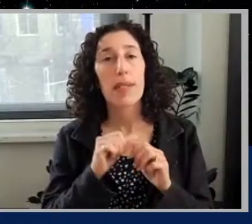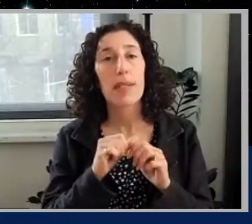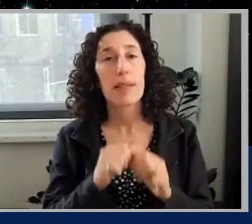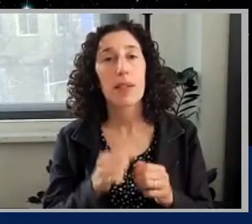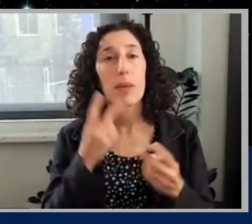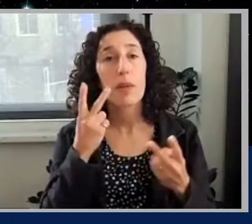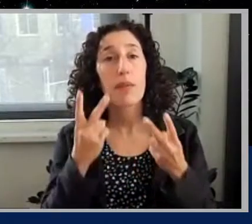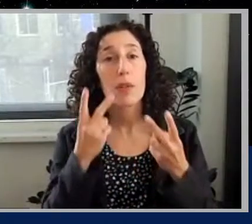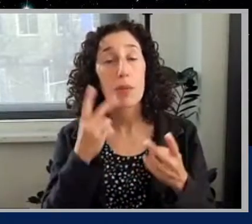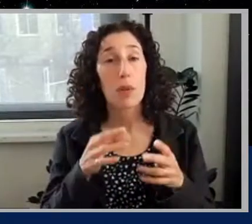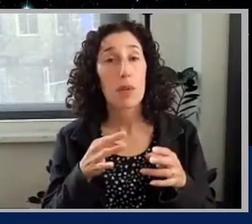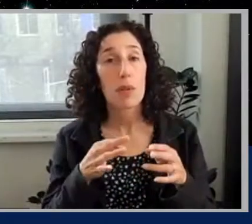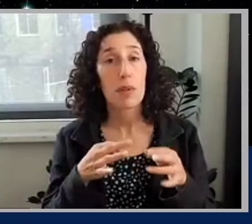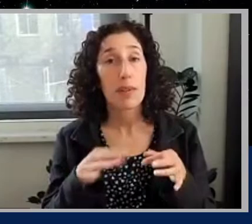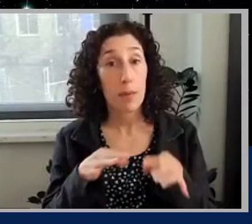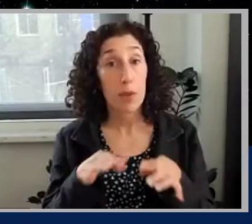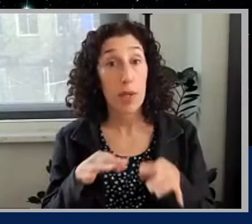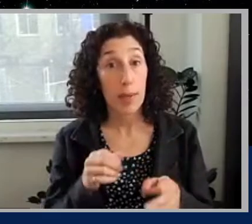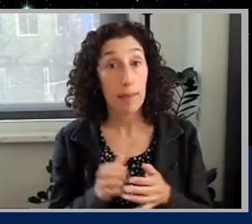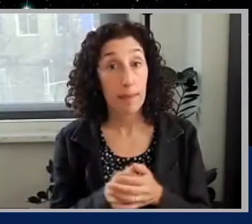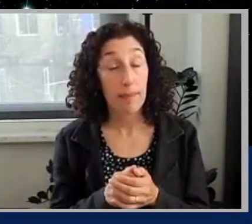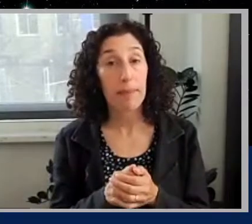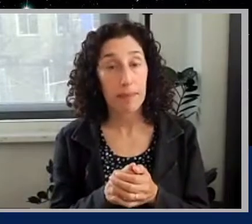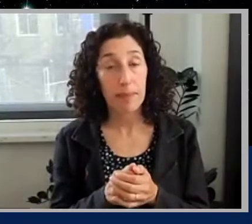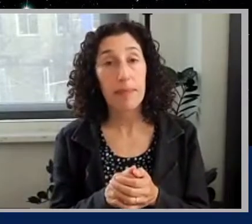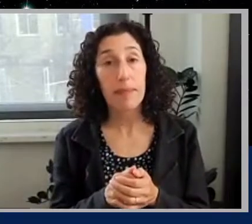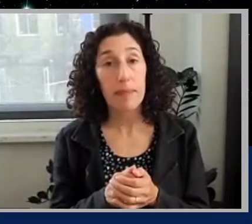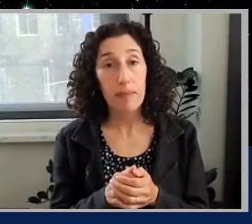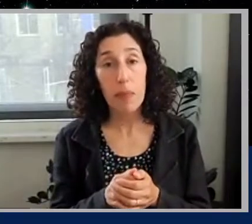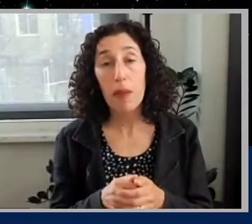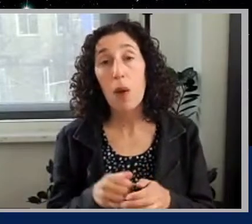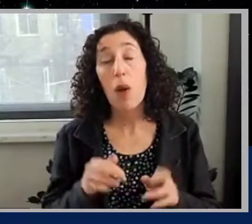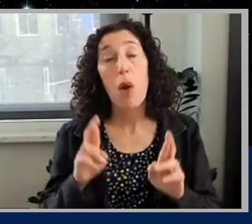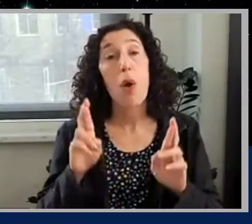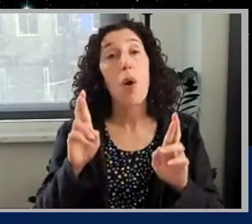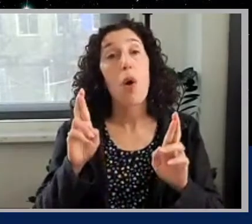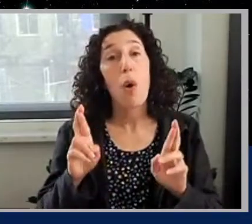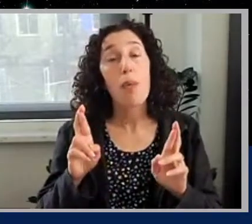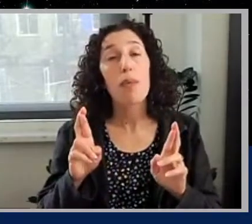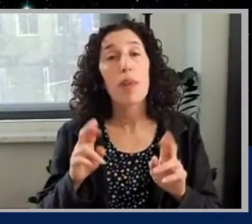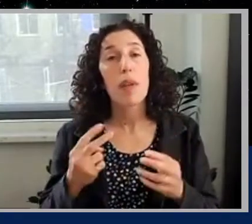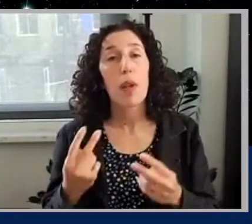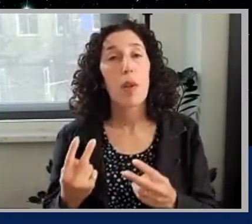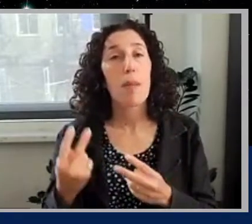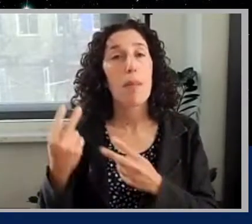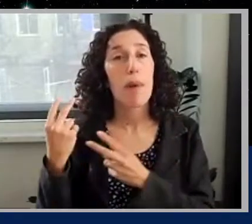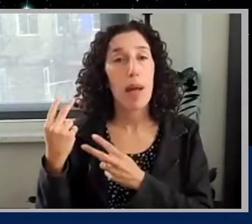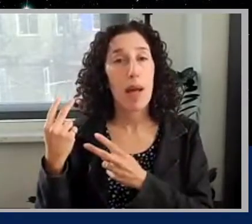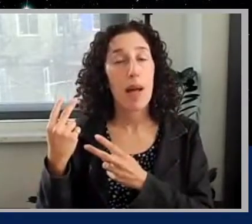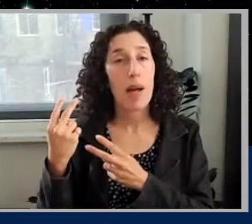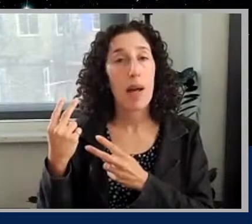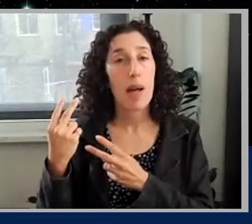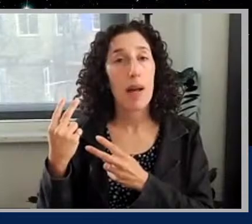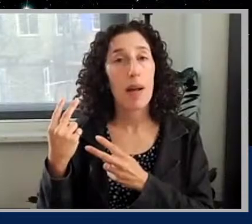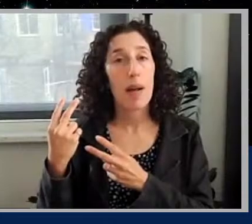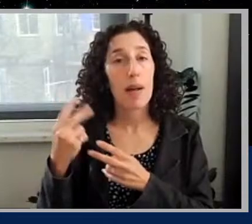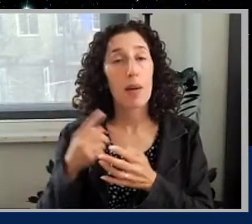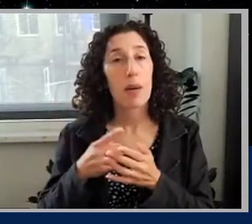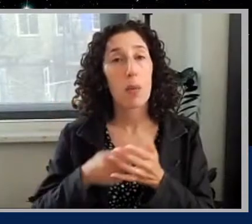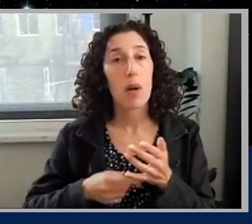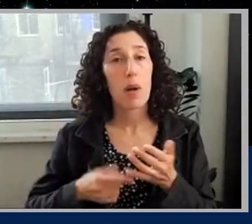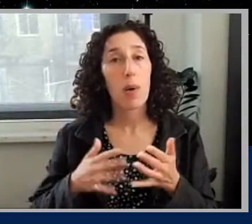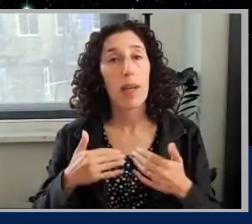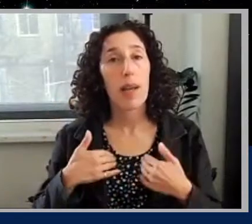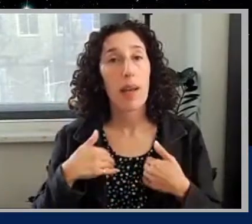definite primary product. We're hoping to go back in time and add visual descriptions for more of our data sets,